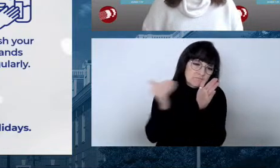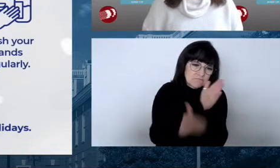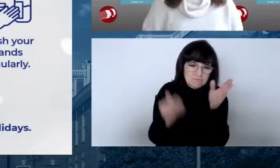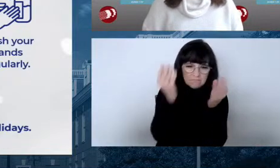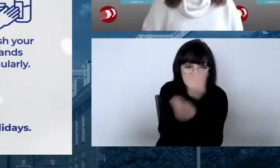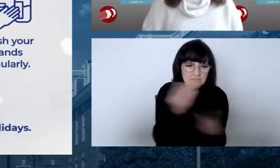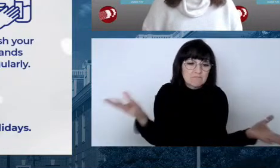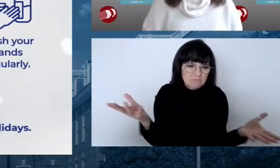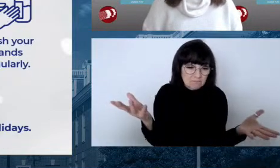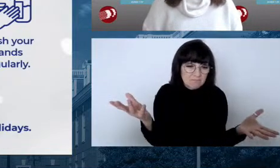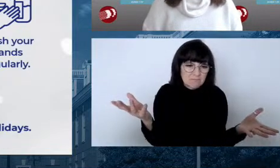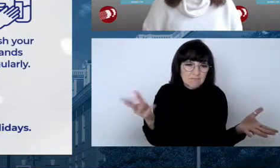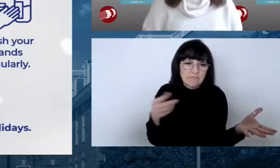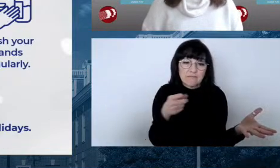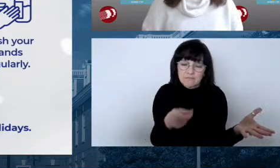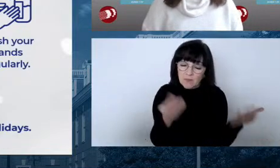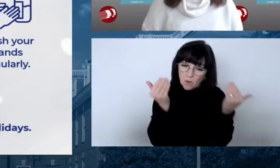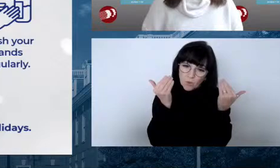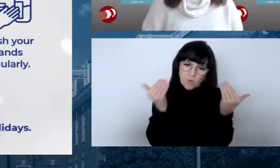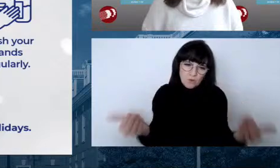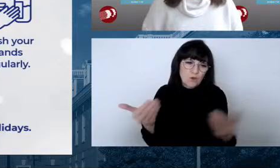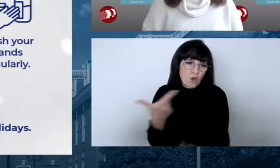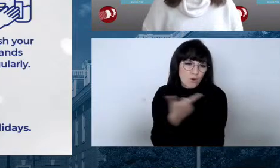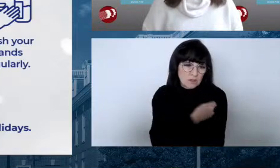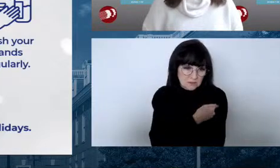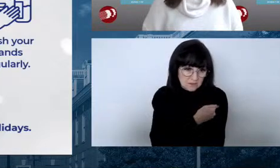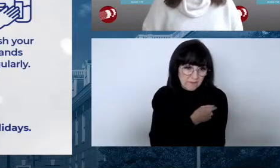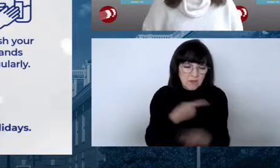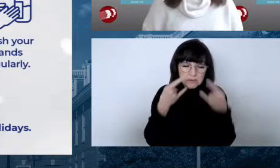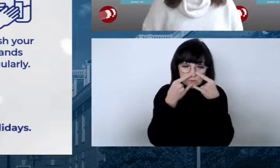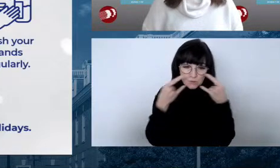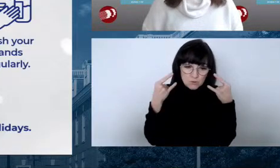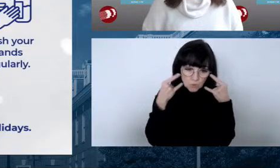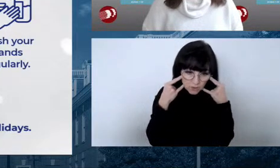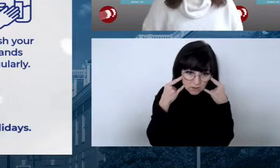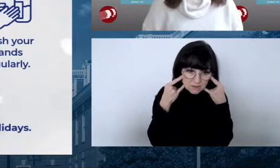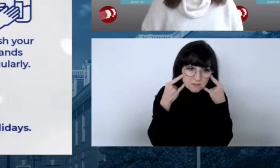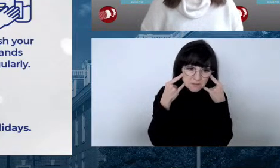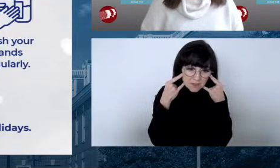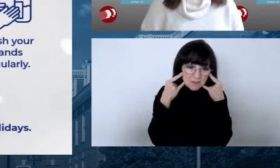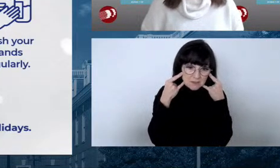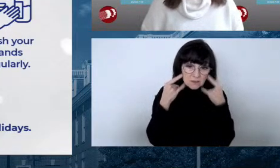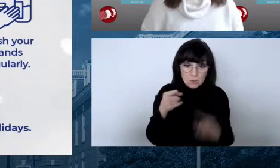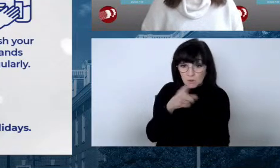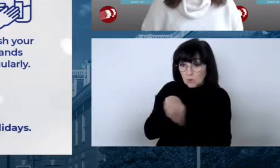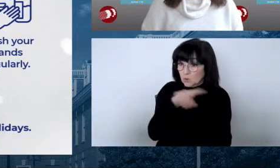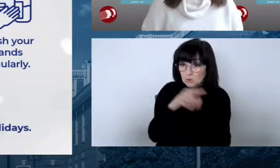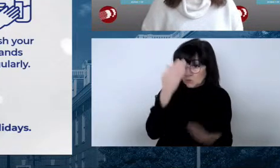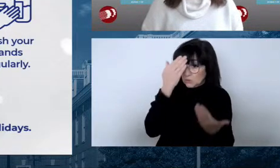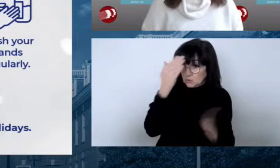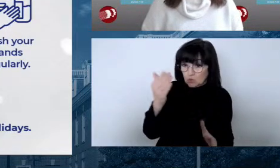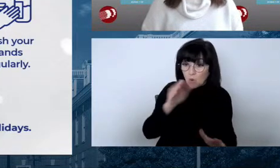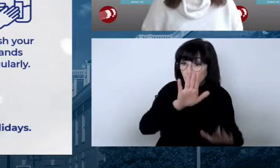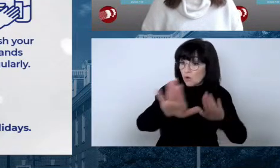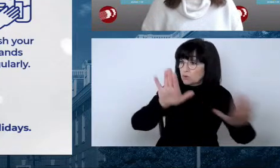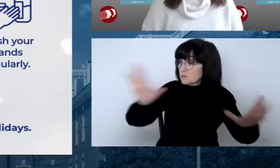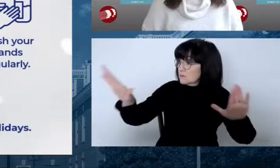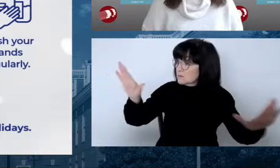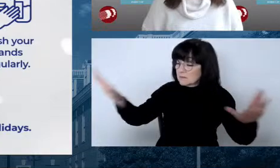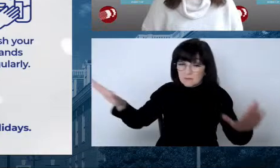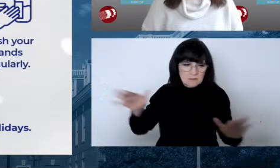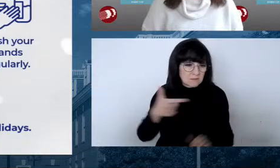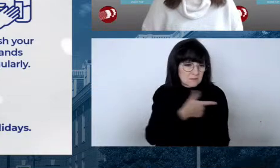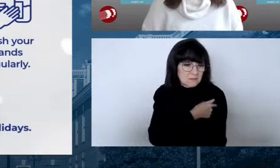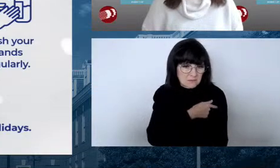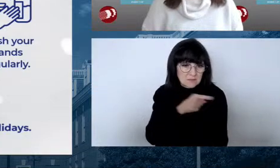remain. Get vaccinated, wear a mask in settings where you don't know people's vaccination status and you're going to be